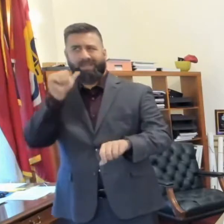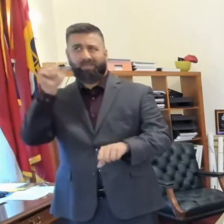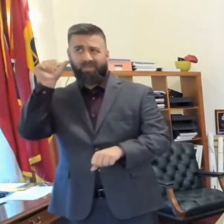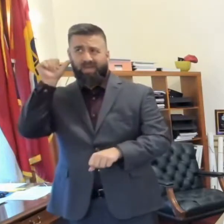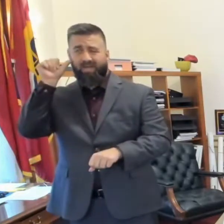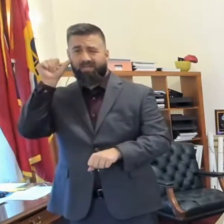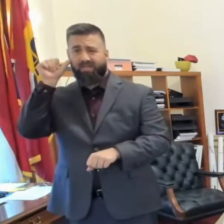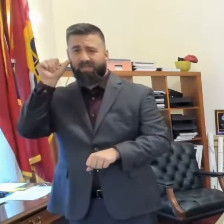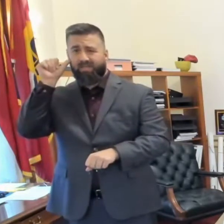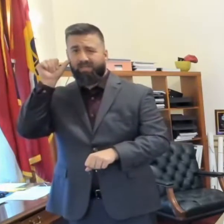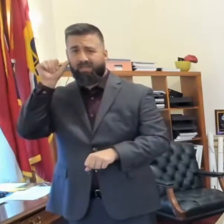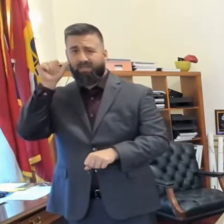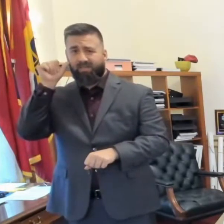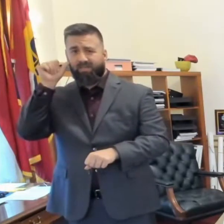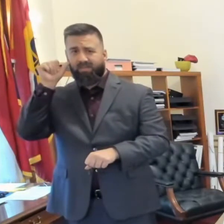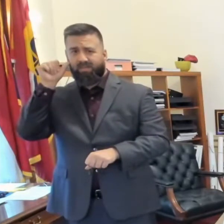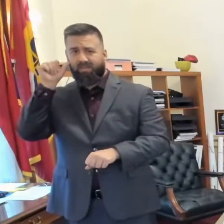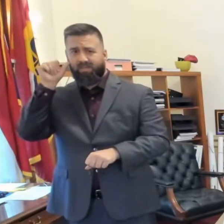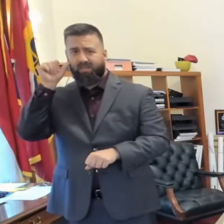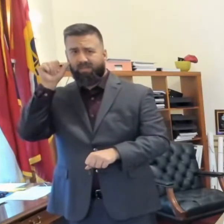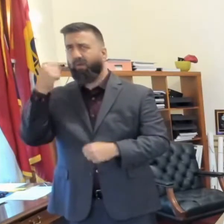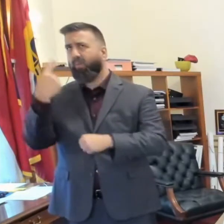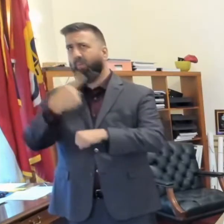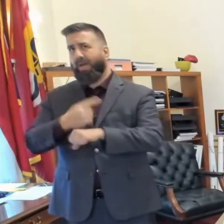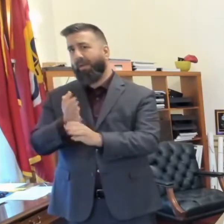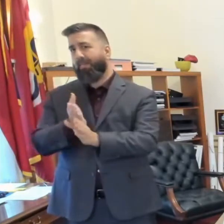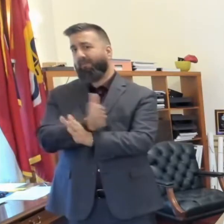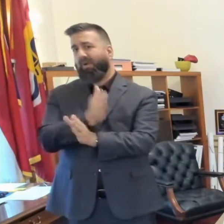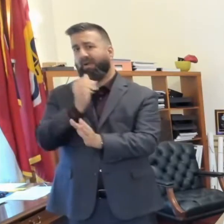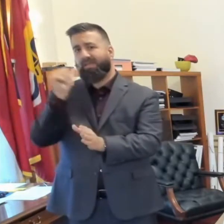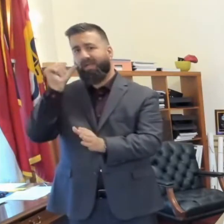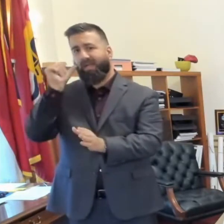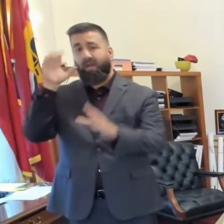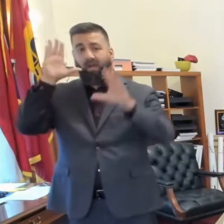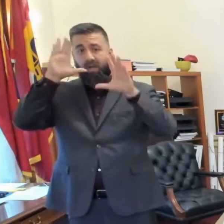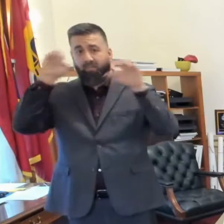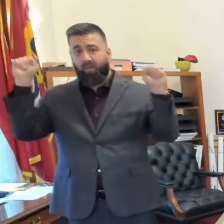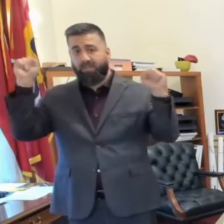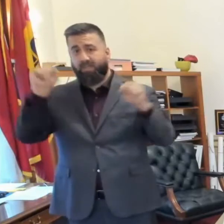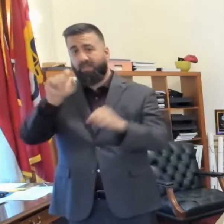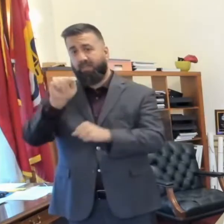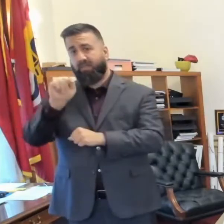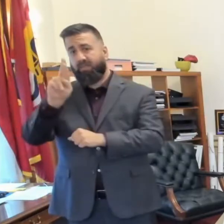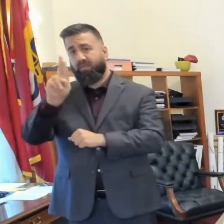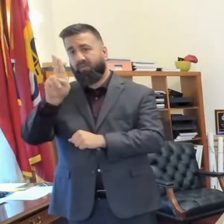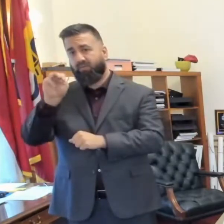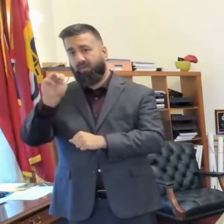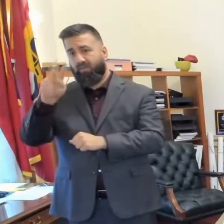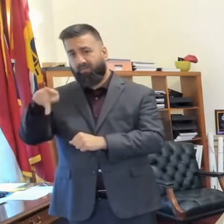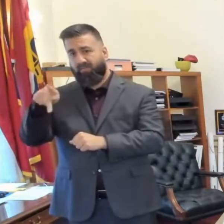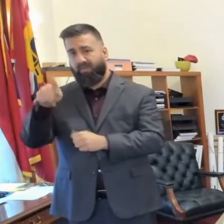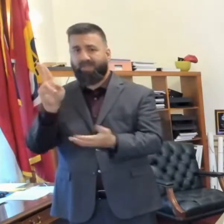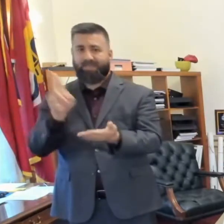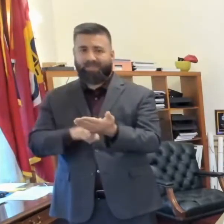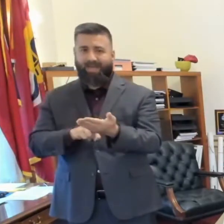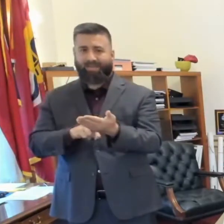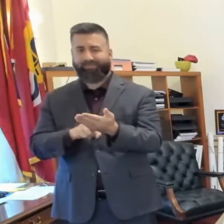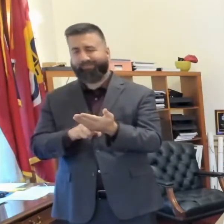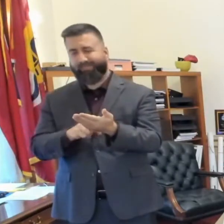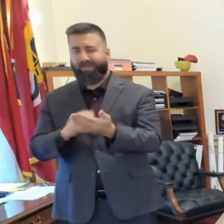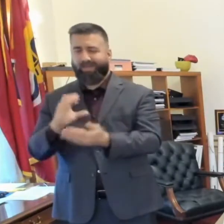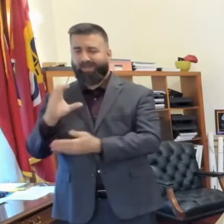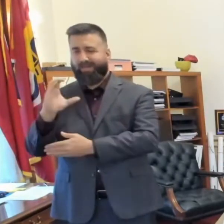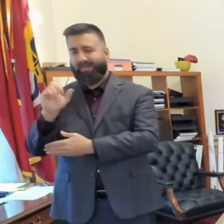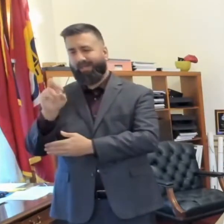yesterday when day before yesterday, I guess, when President Trump signed, I call it CARES 2.